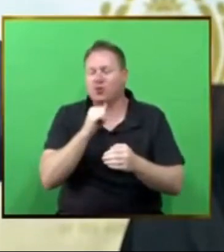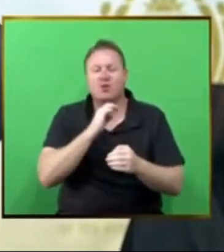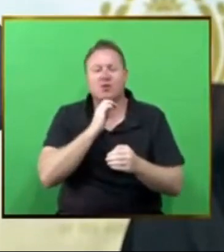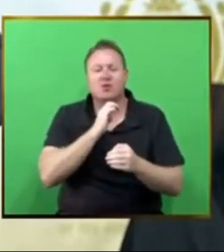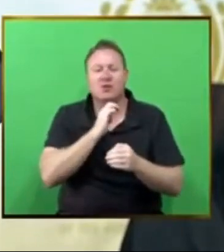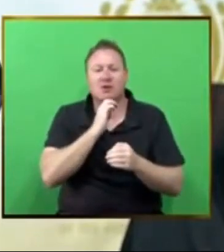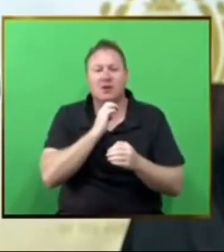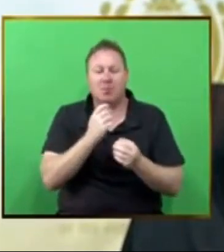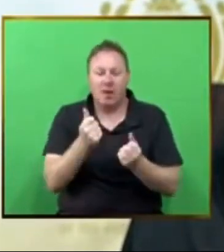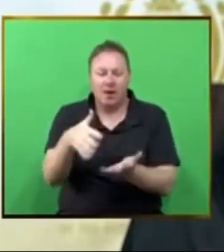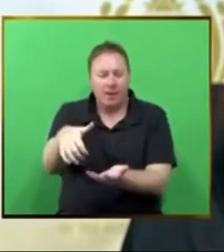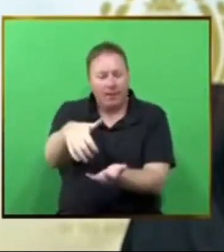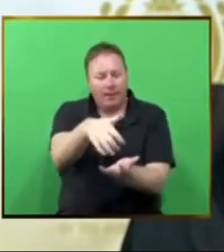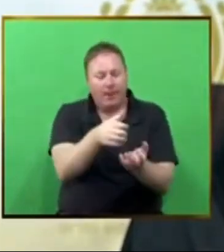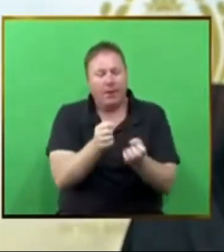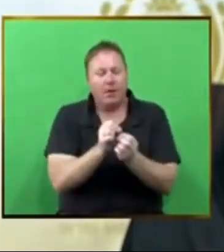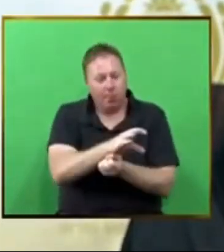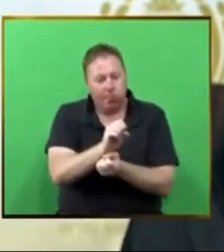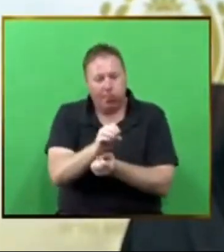distribute among our priority areas.